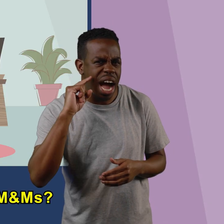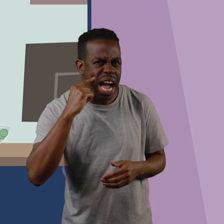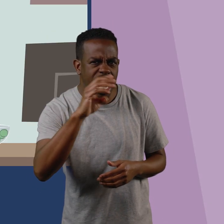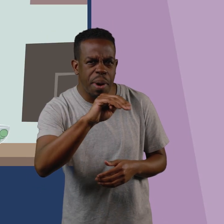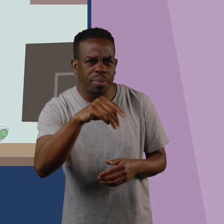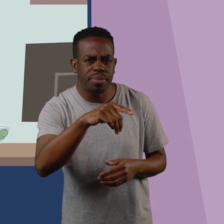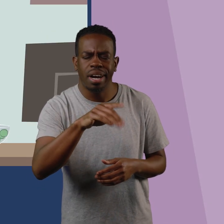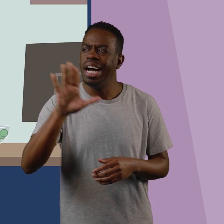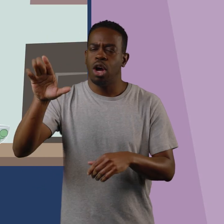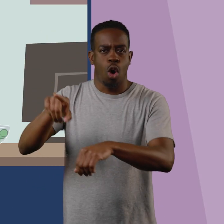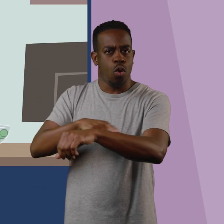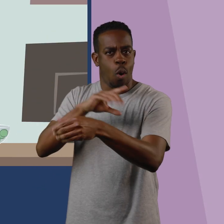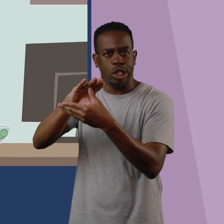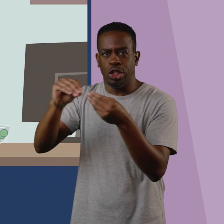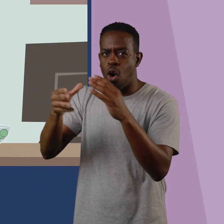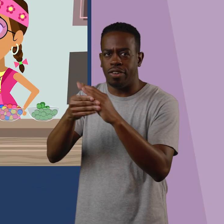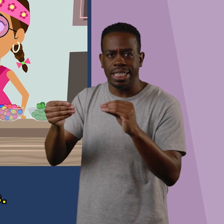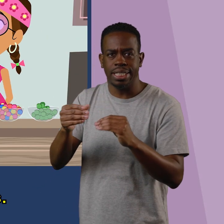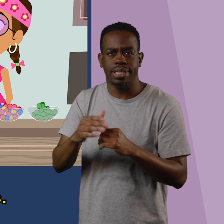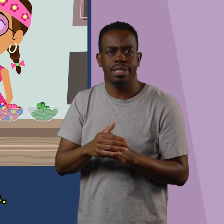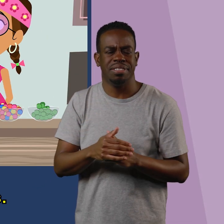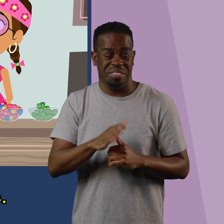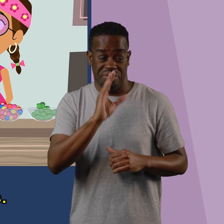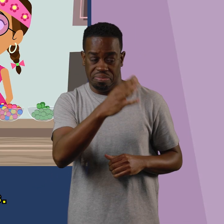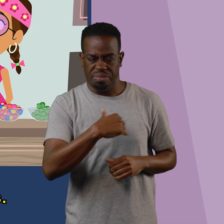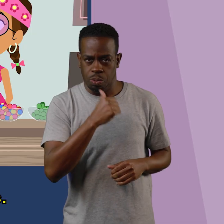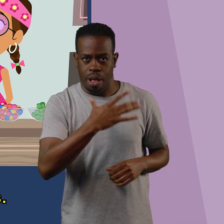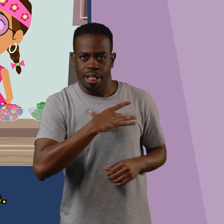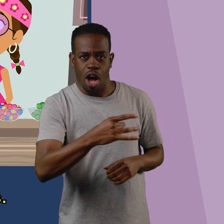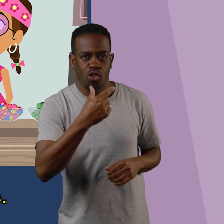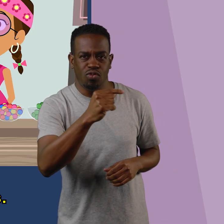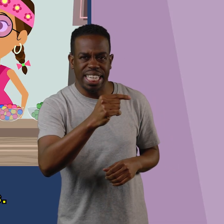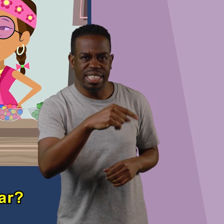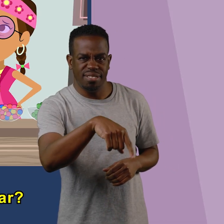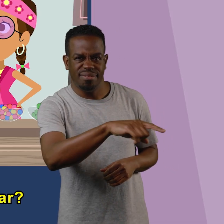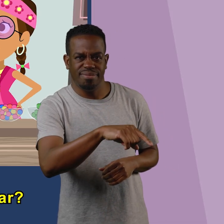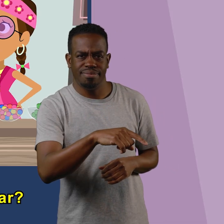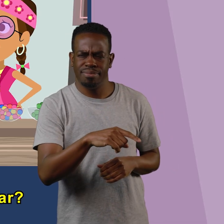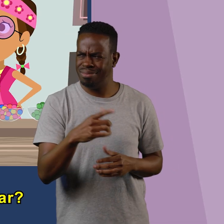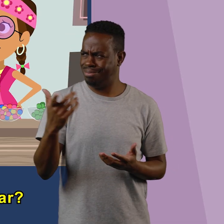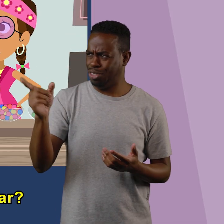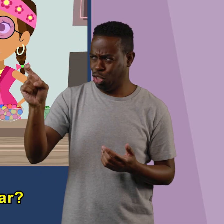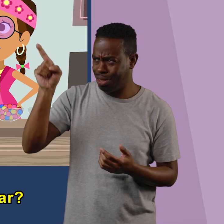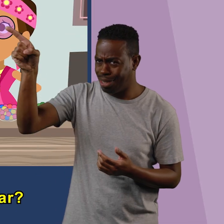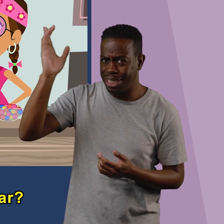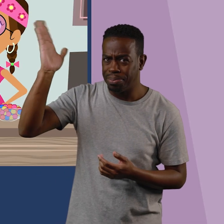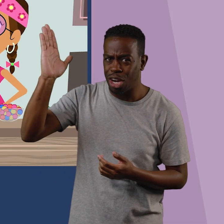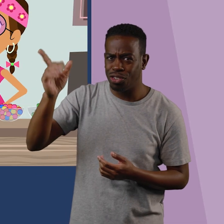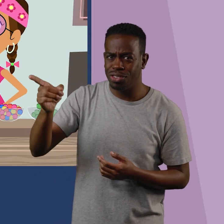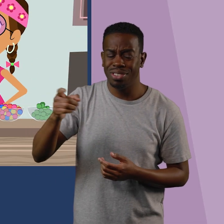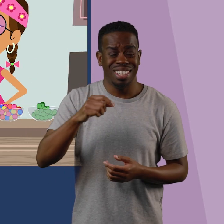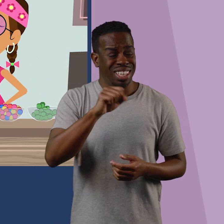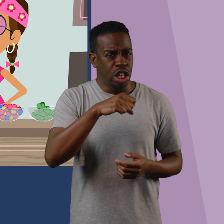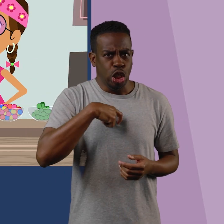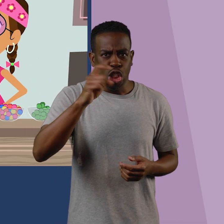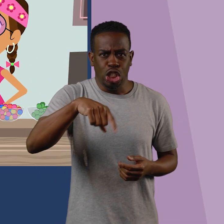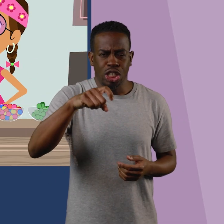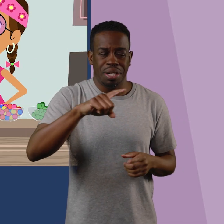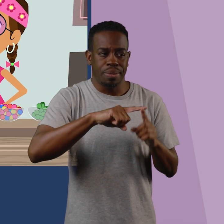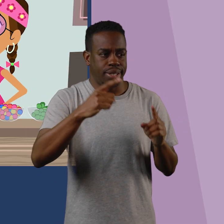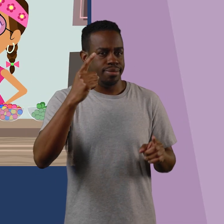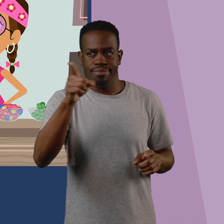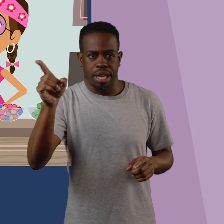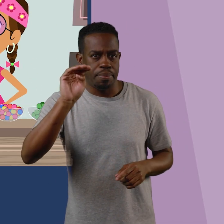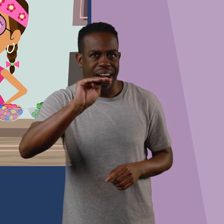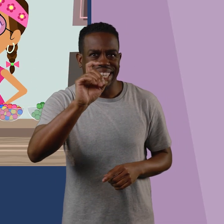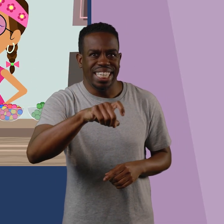M&Ms? It's a long story. I also dislike the green ones. Shouldn't you be at the seminar? Yes, I should, but